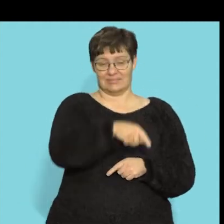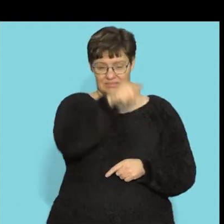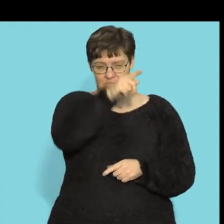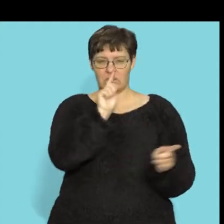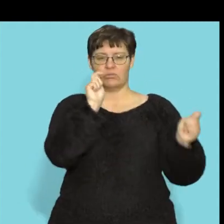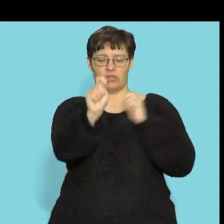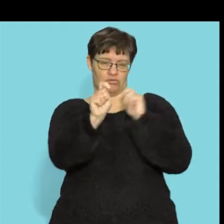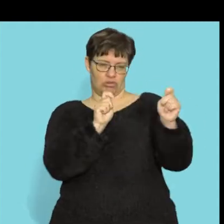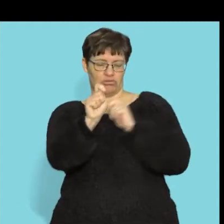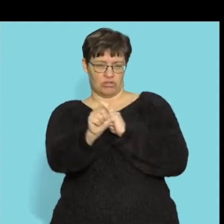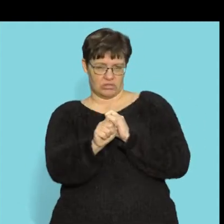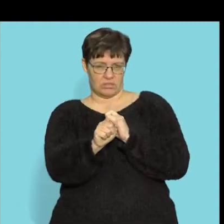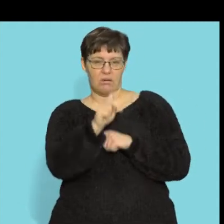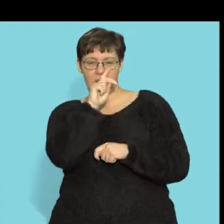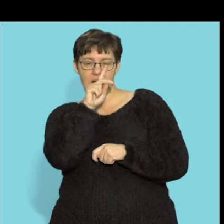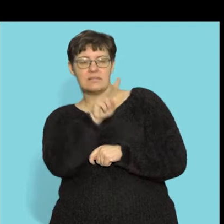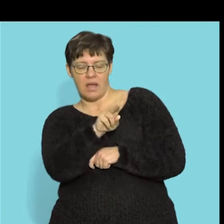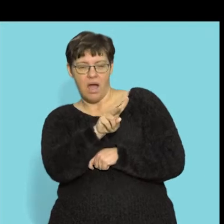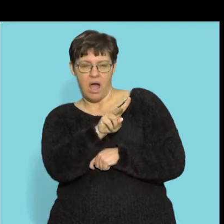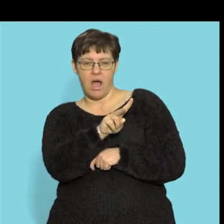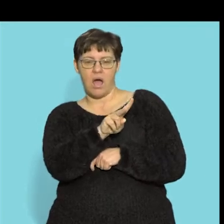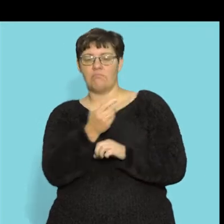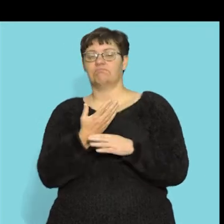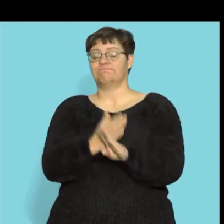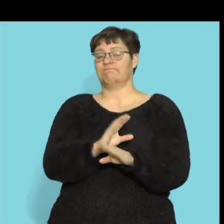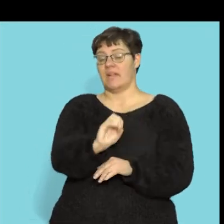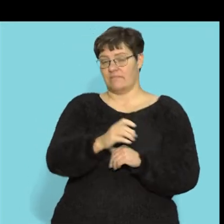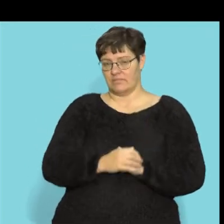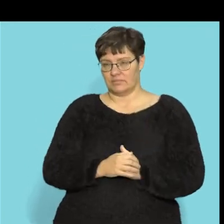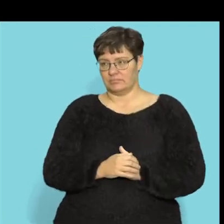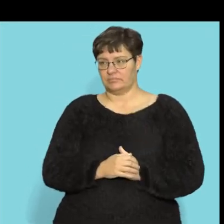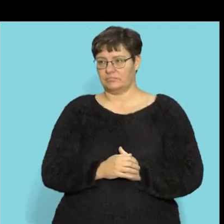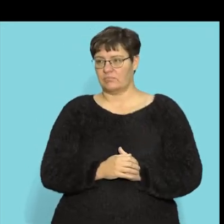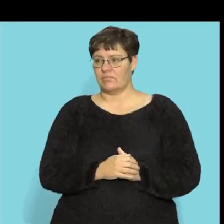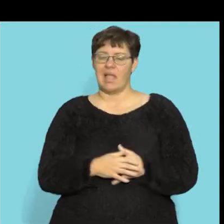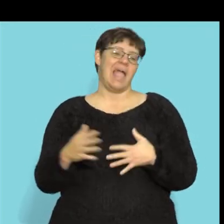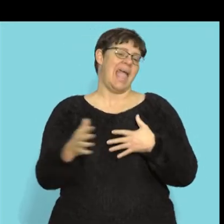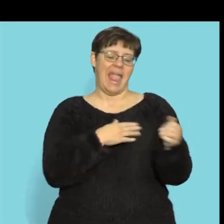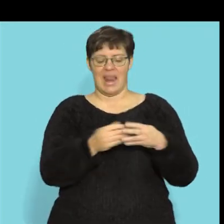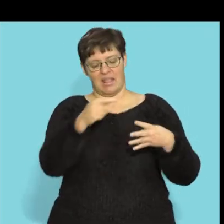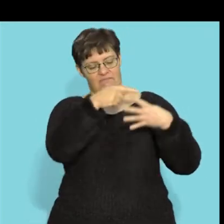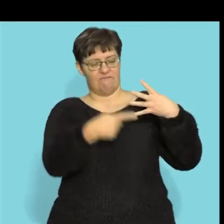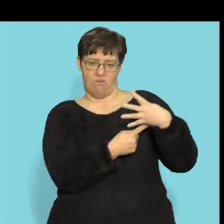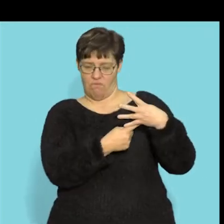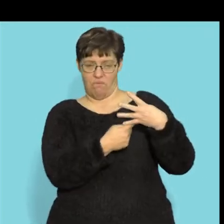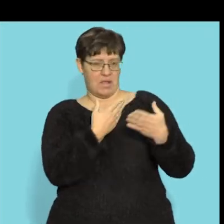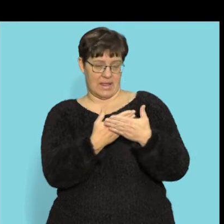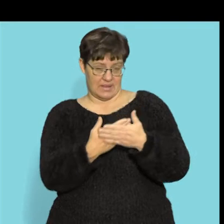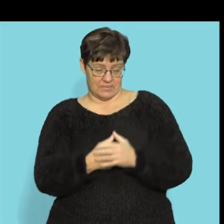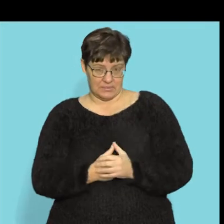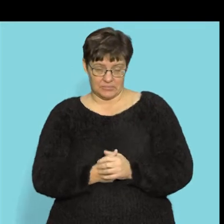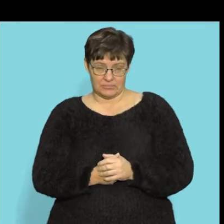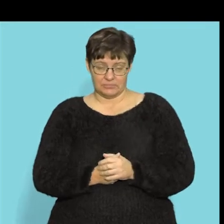Manipulate is what we change so that we see the effect on resistance. So this can be any of the 4 factors,